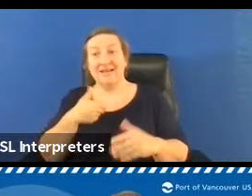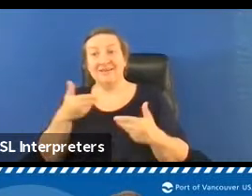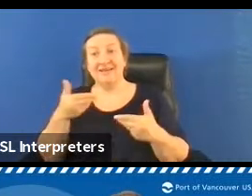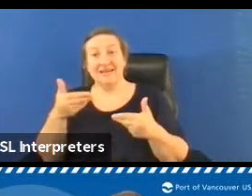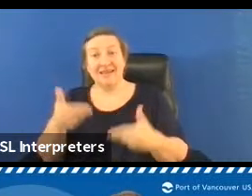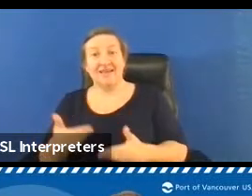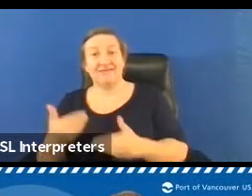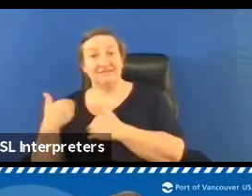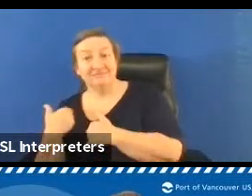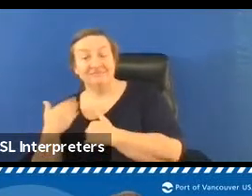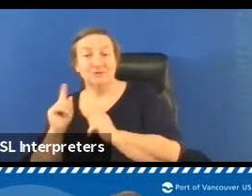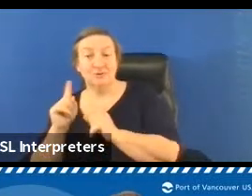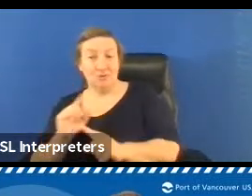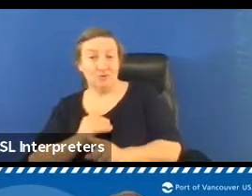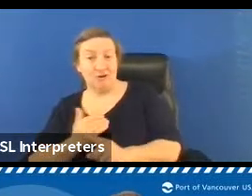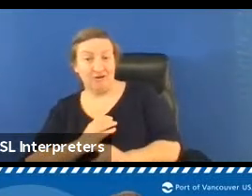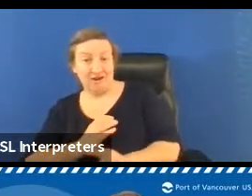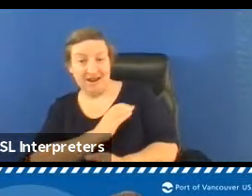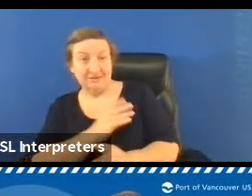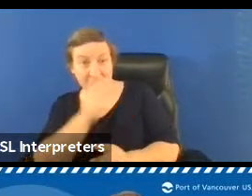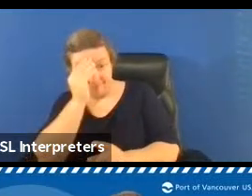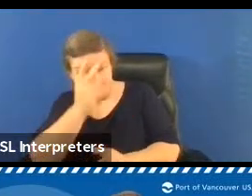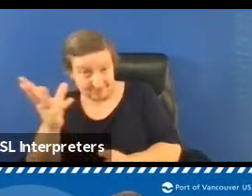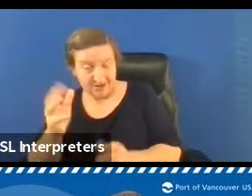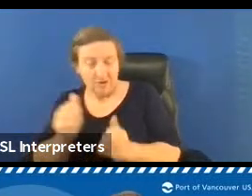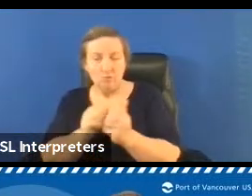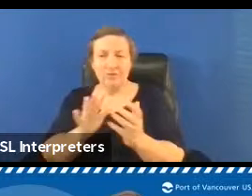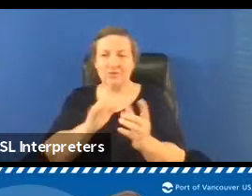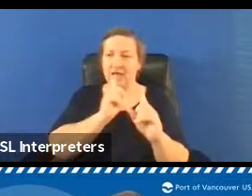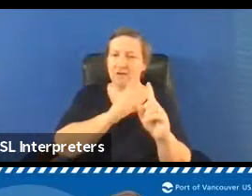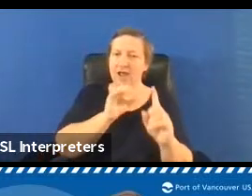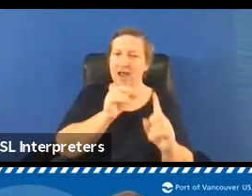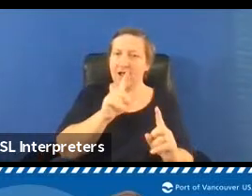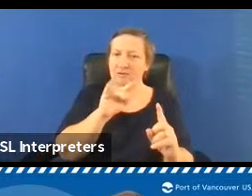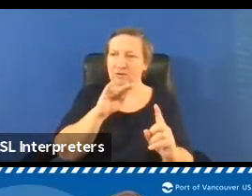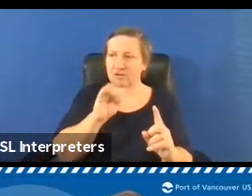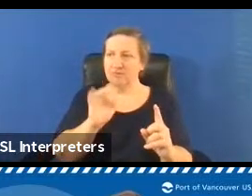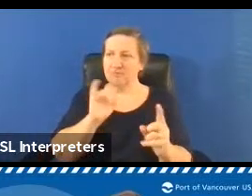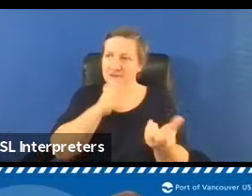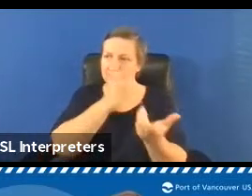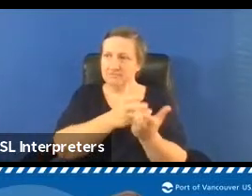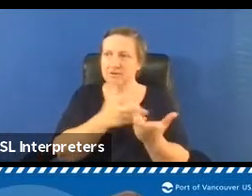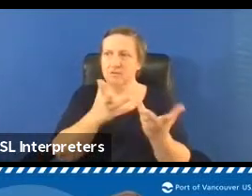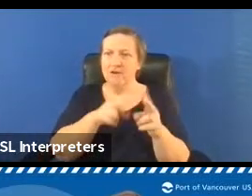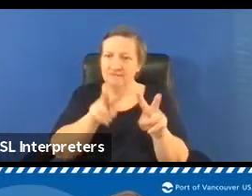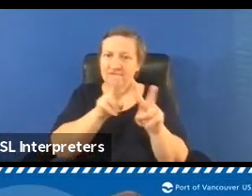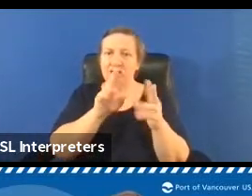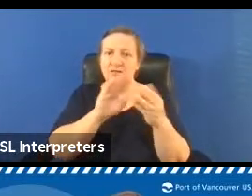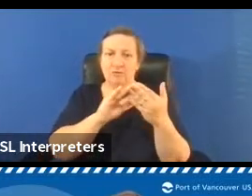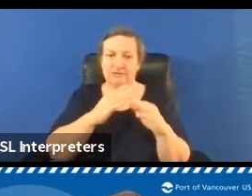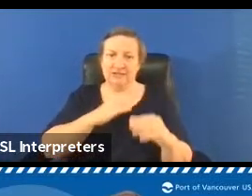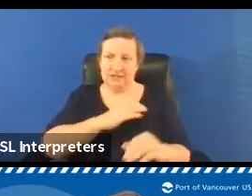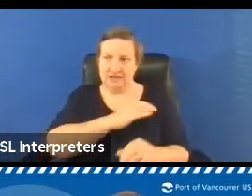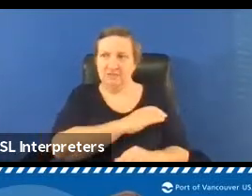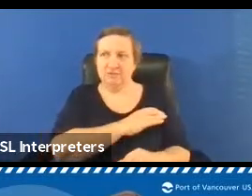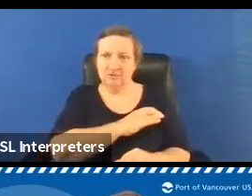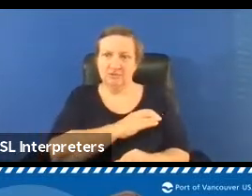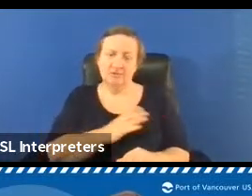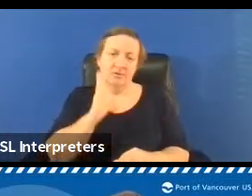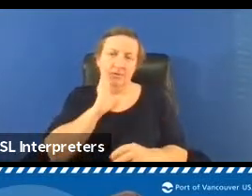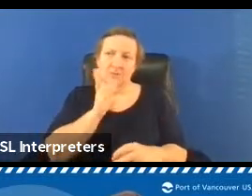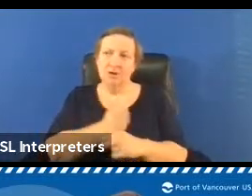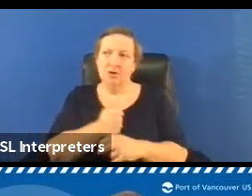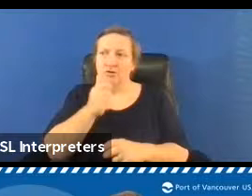back to our council and getting them up to speed. And unless we have those outcomes that really reflect the values of city council, it will be